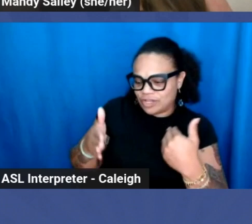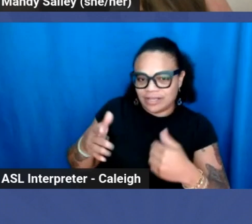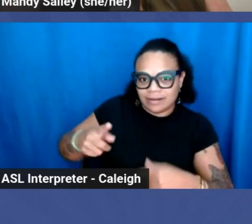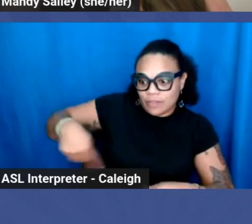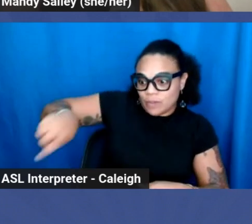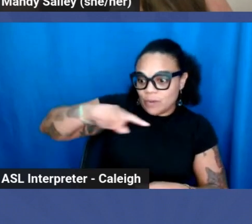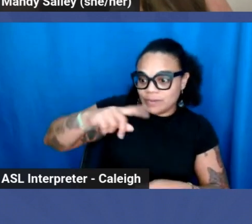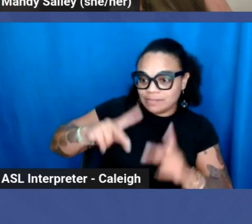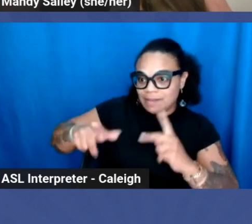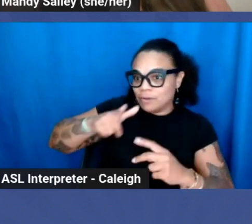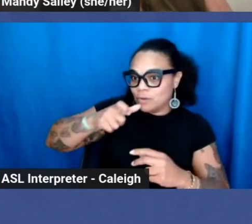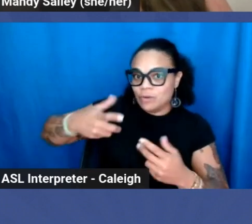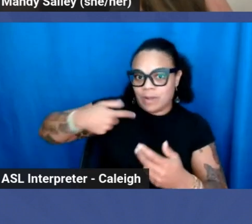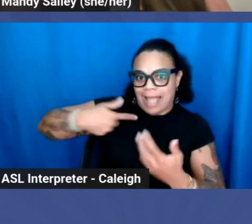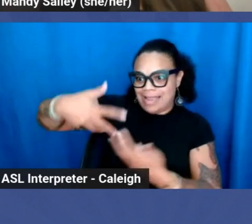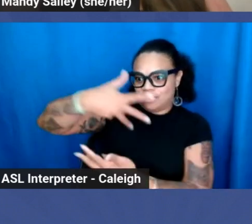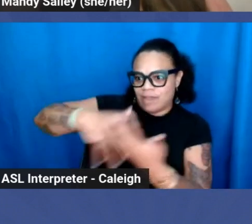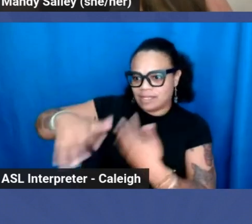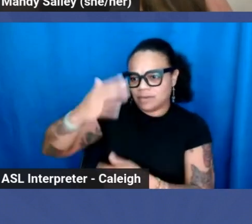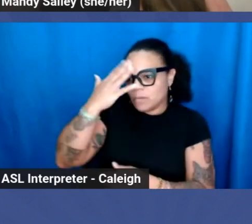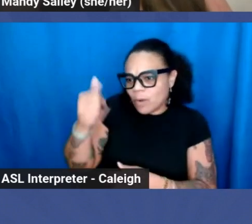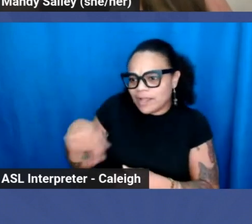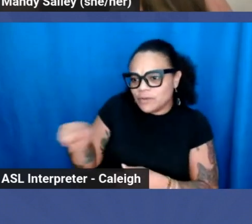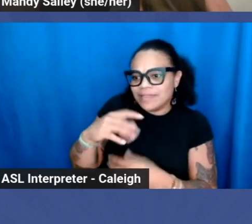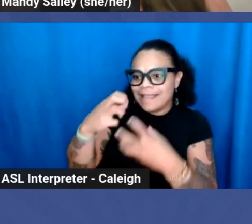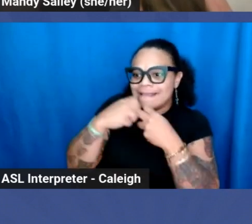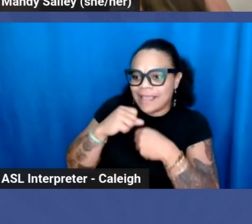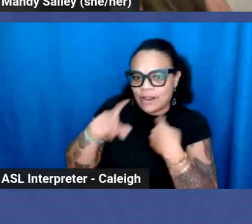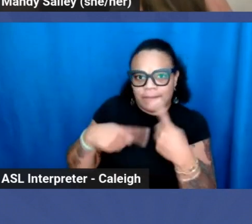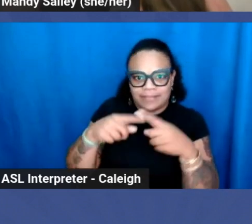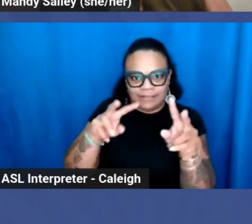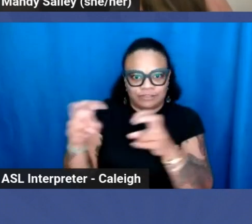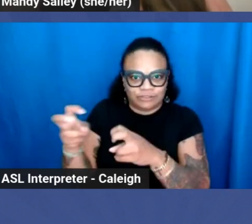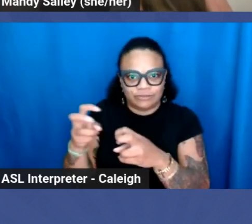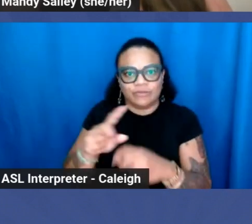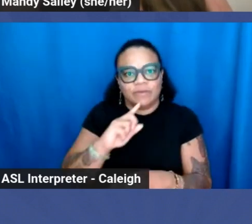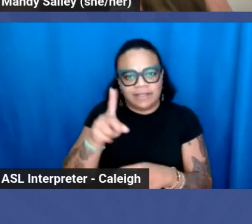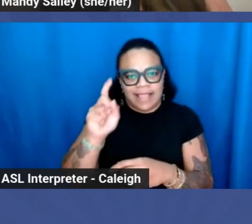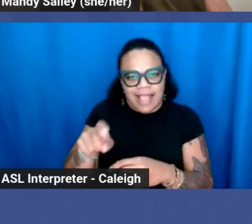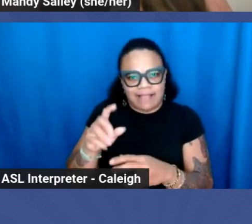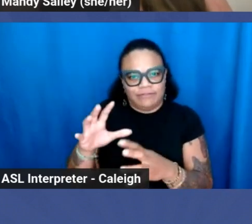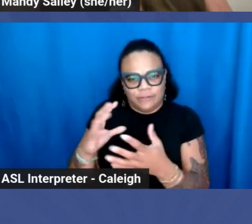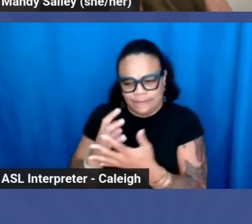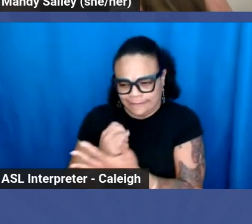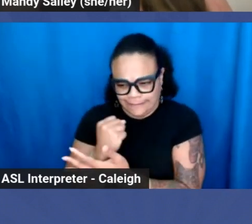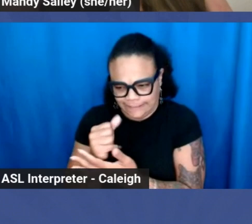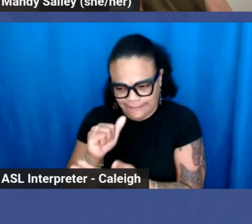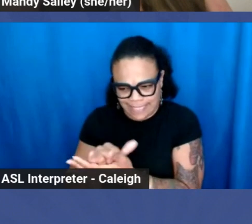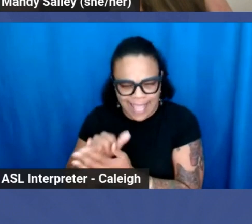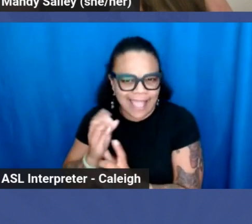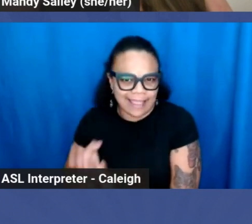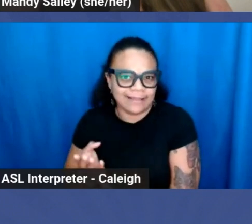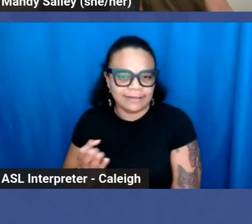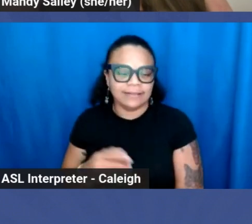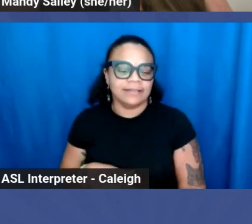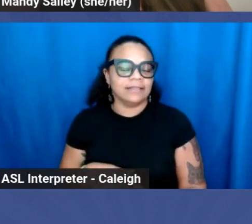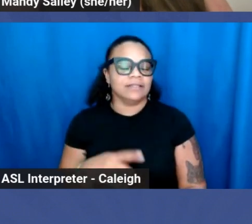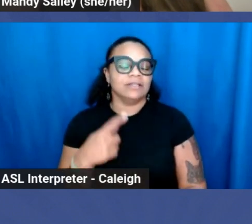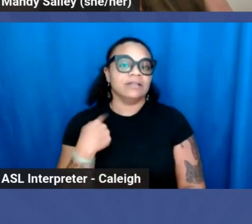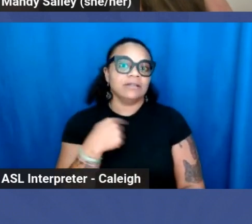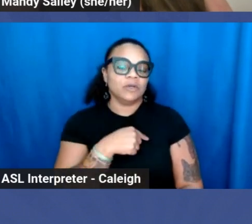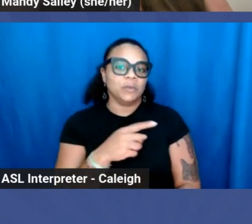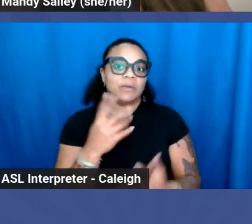you care about this issue? Really tapping into that. And also just like, we want